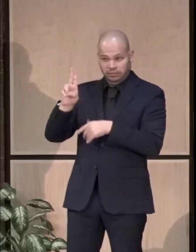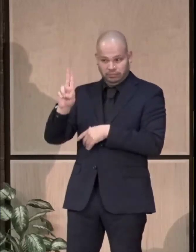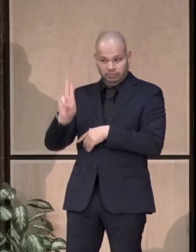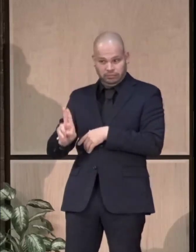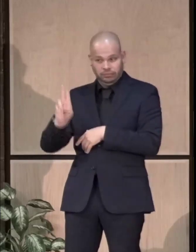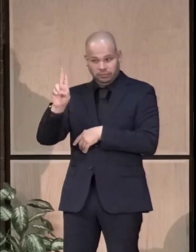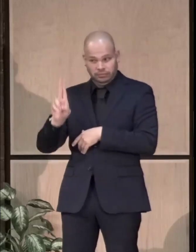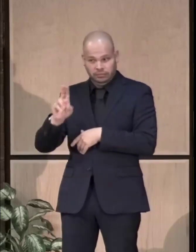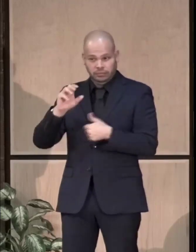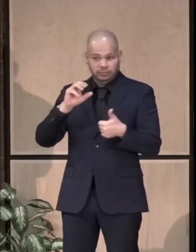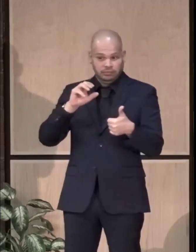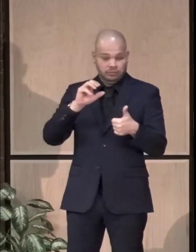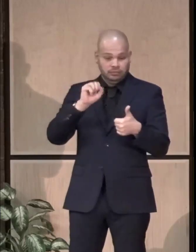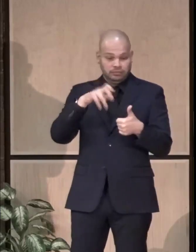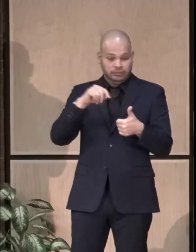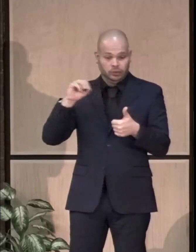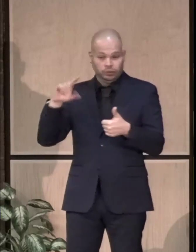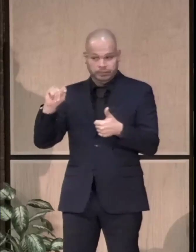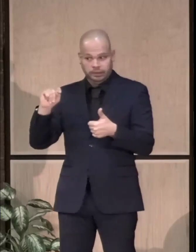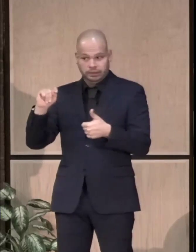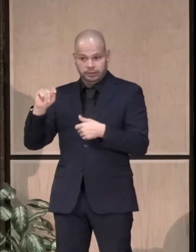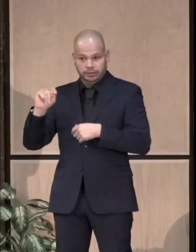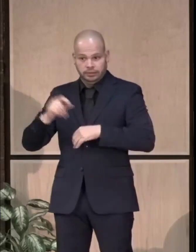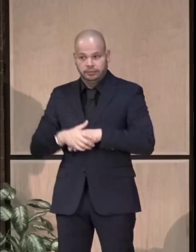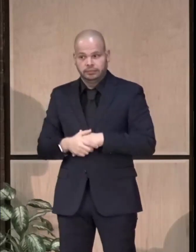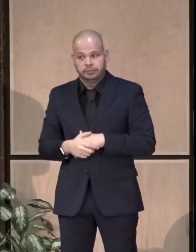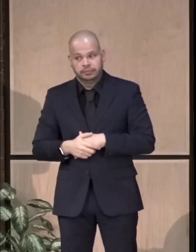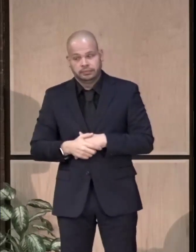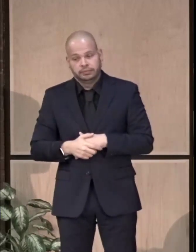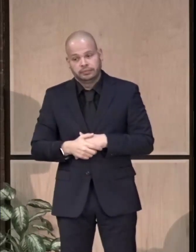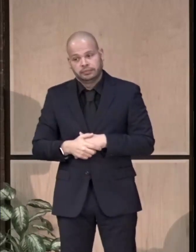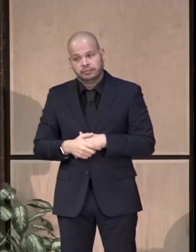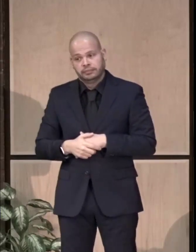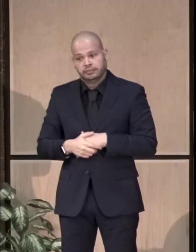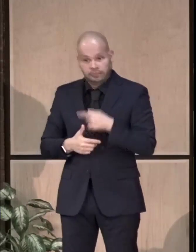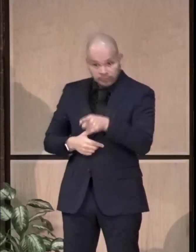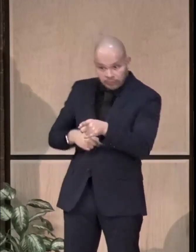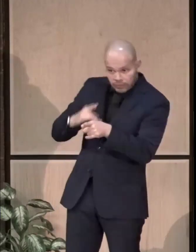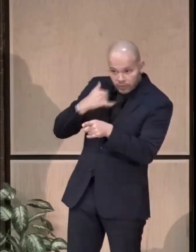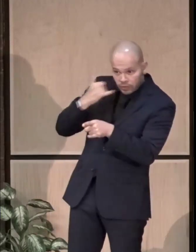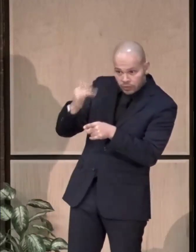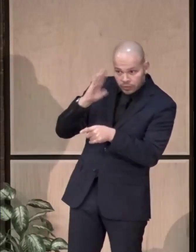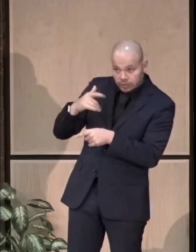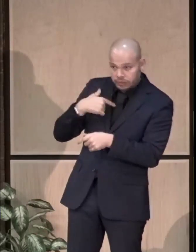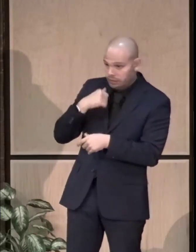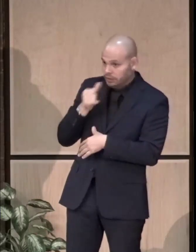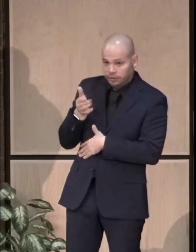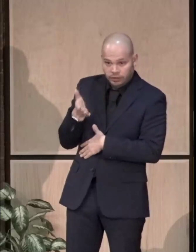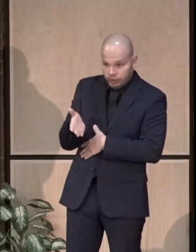He called you in September and said he wasn't going to be there, right? The day before,